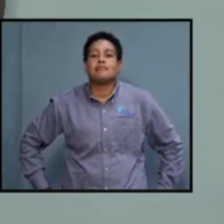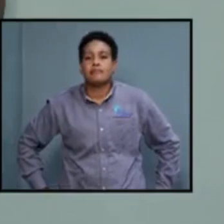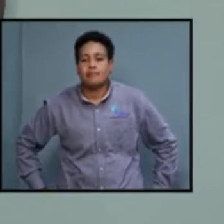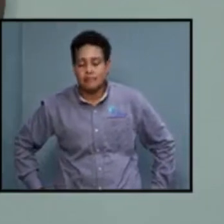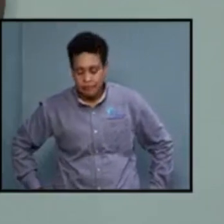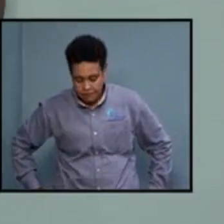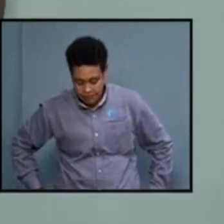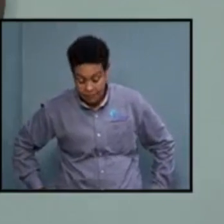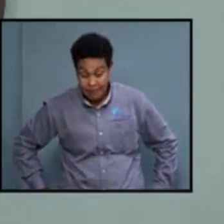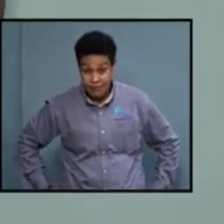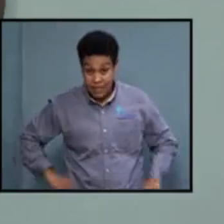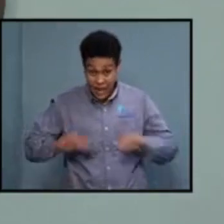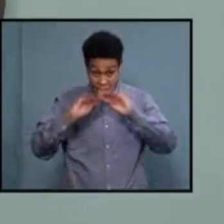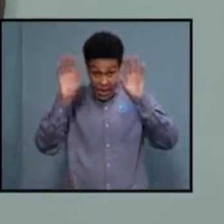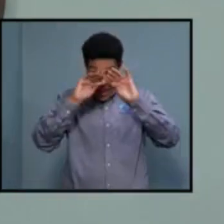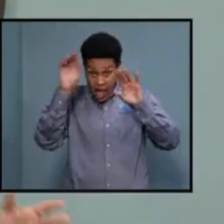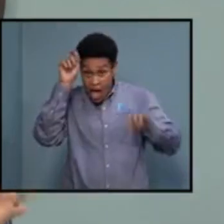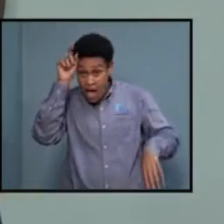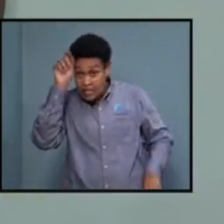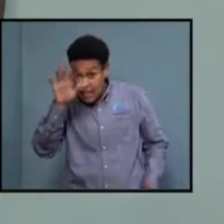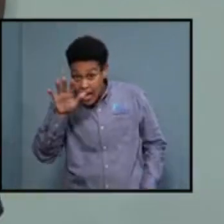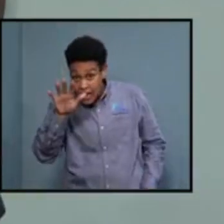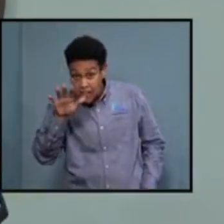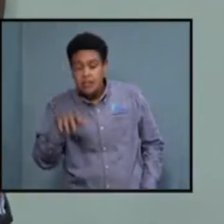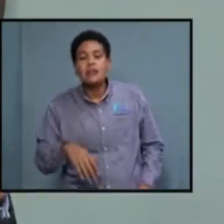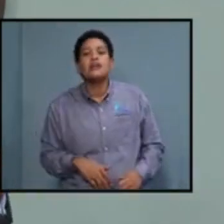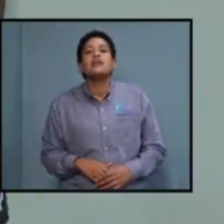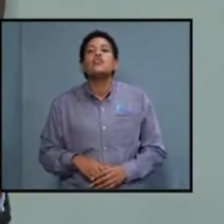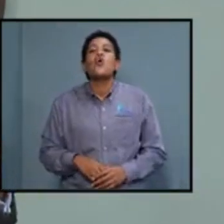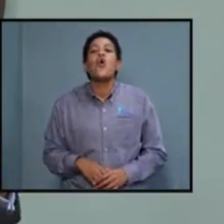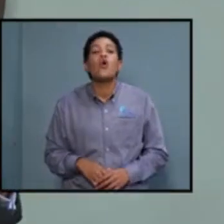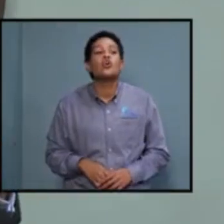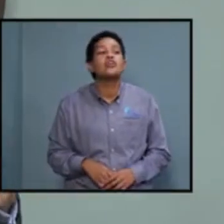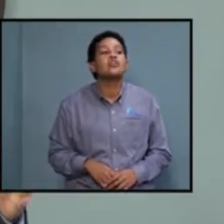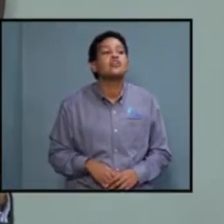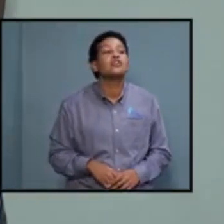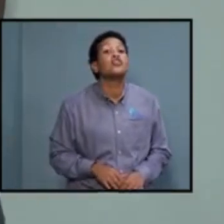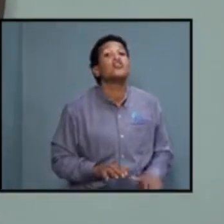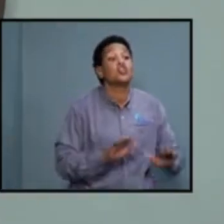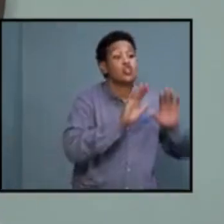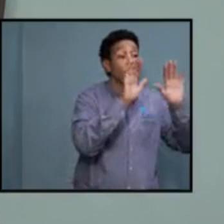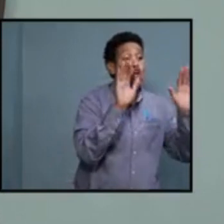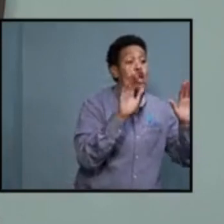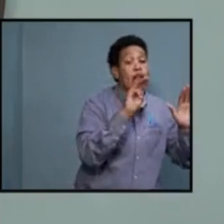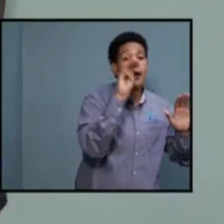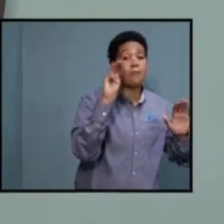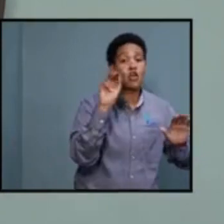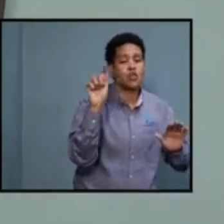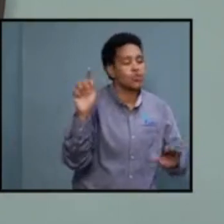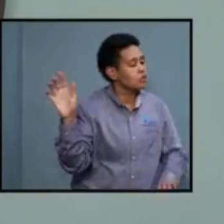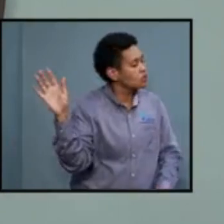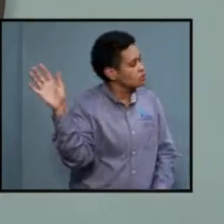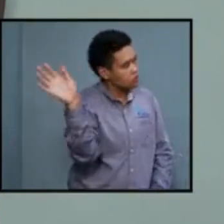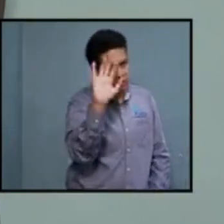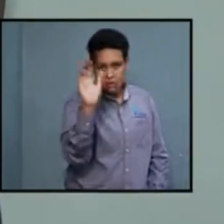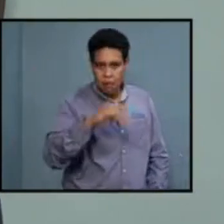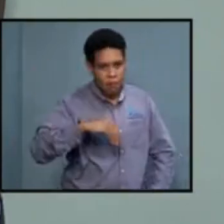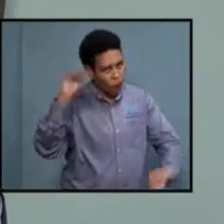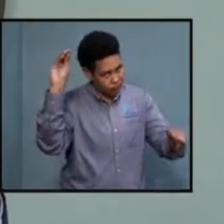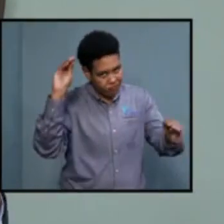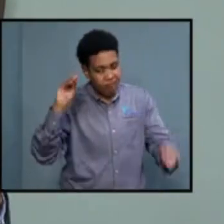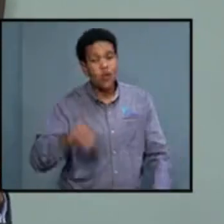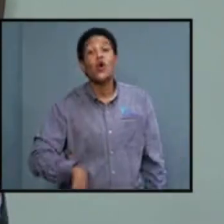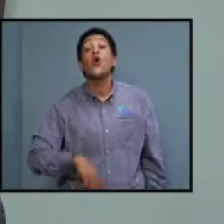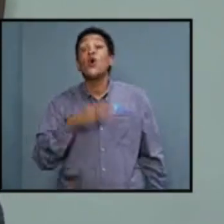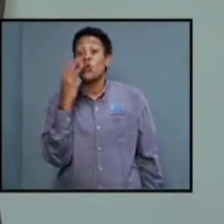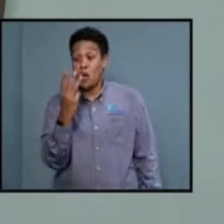i hope i'm i'm clear with that so the the the days following the no movement days which